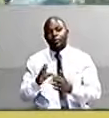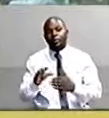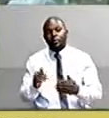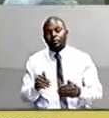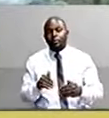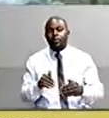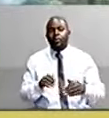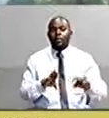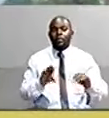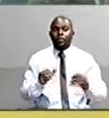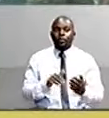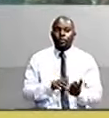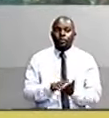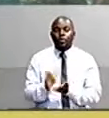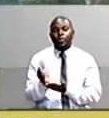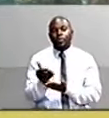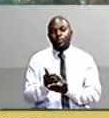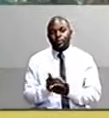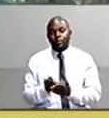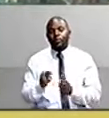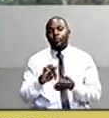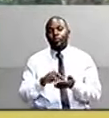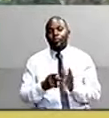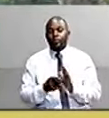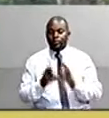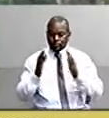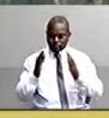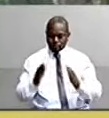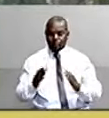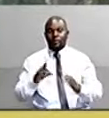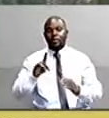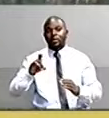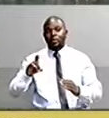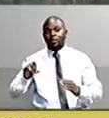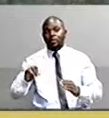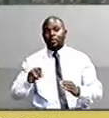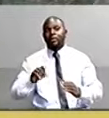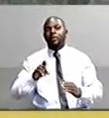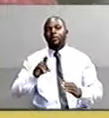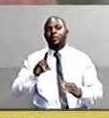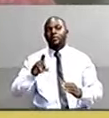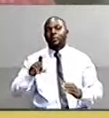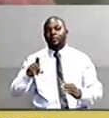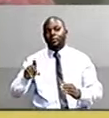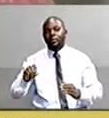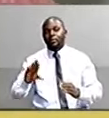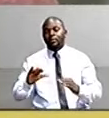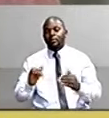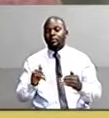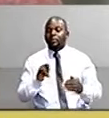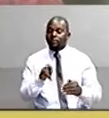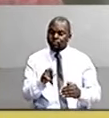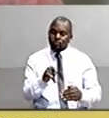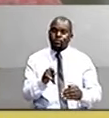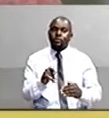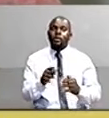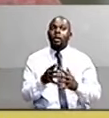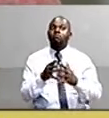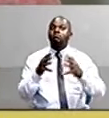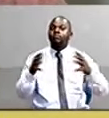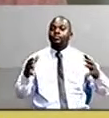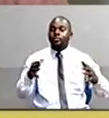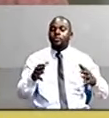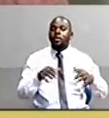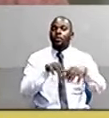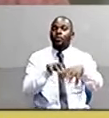maximizing proceeds from the project, mainly thieves, pests, wind and mold. Being a crop that is only widely grown in